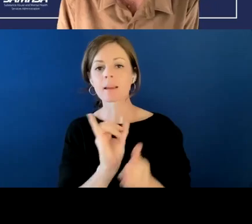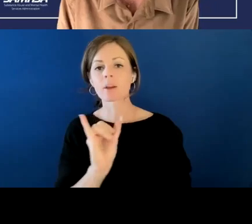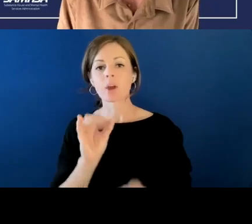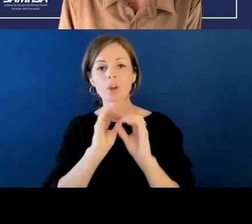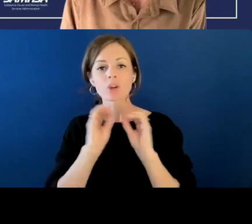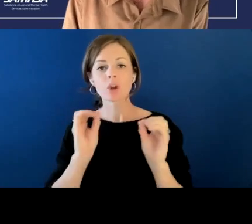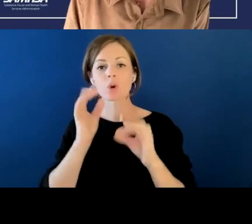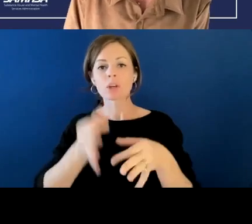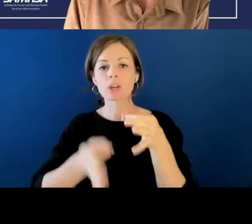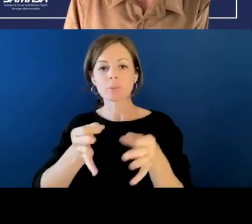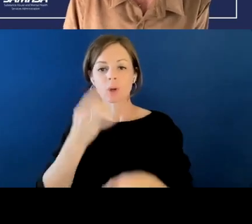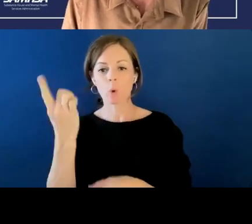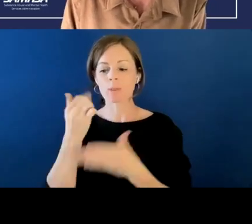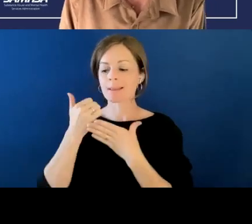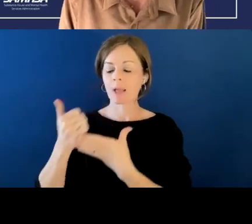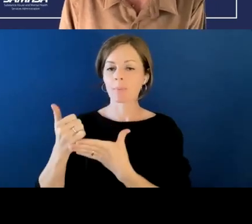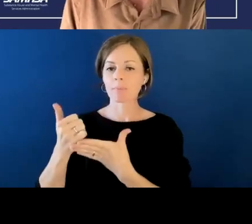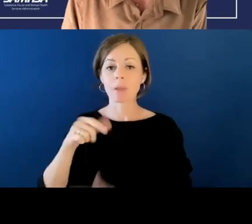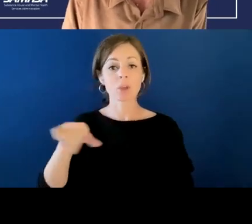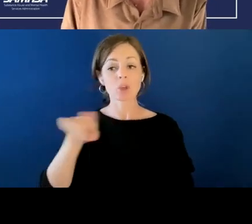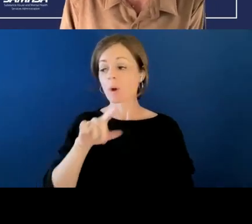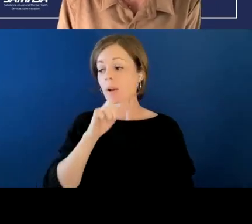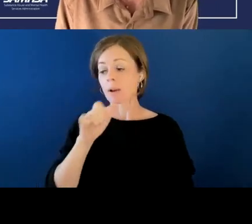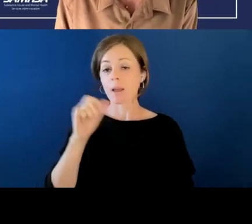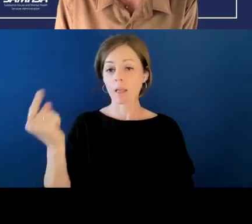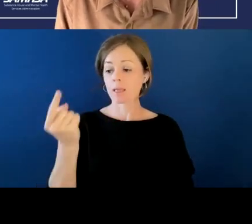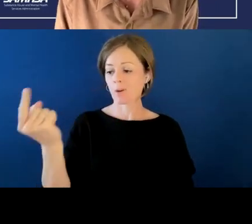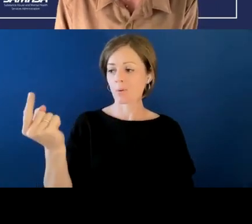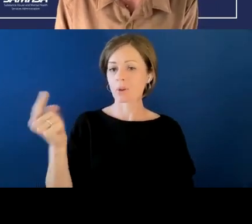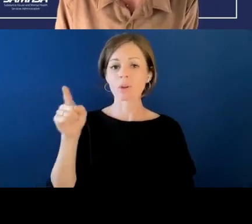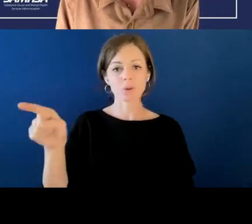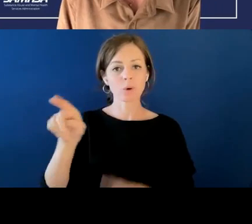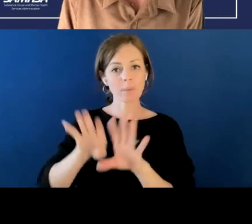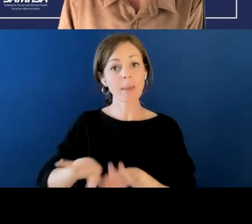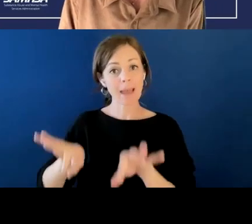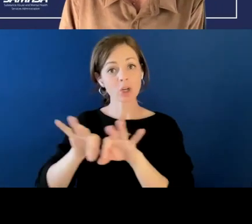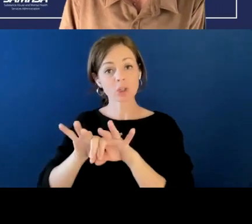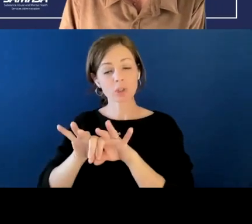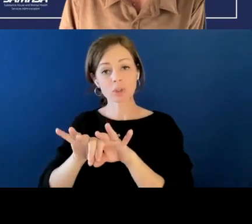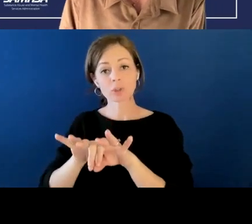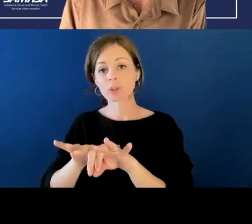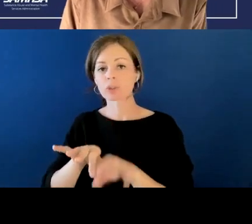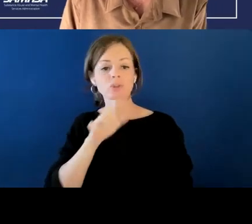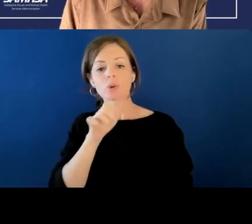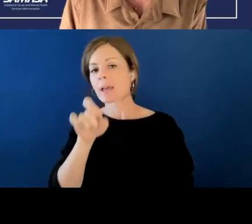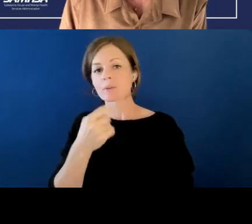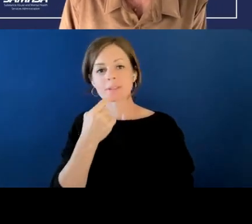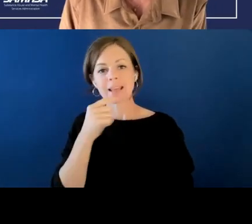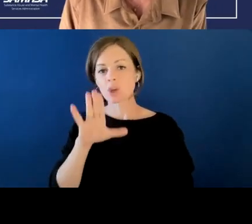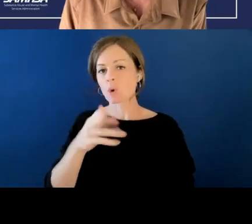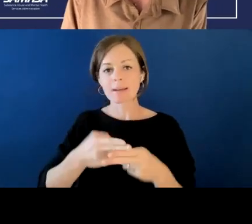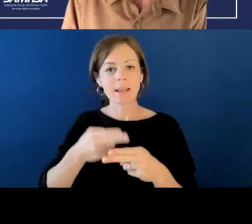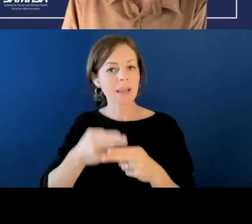just help," "You are not alone," "You matter," "You don't have to say your name or where you're from to